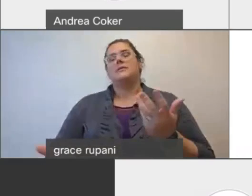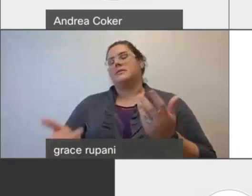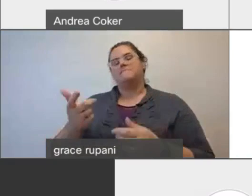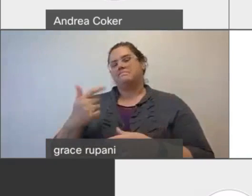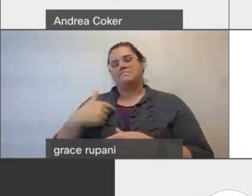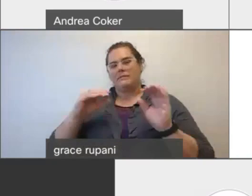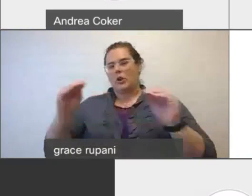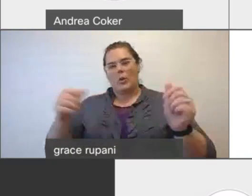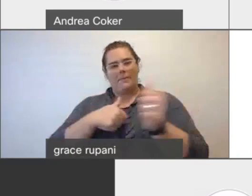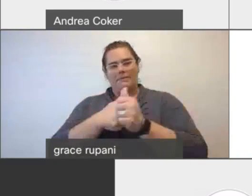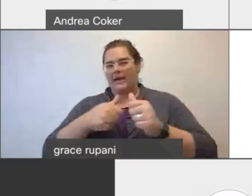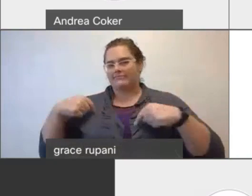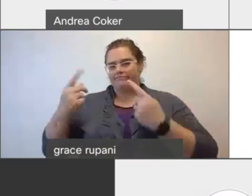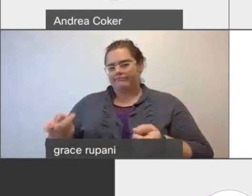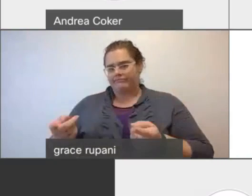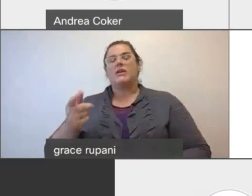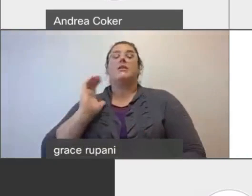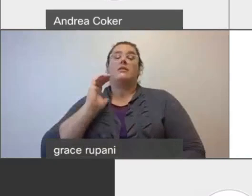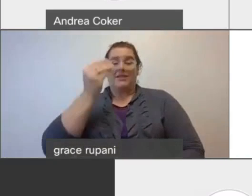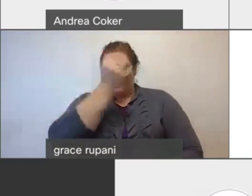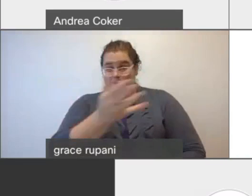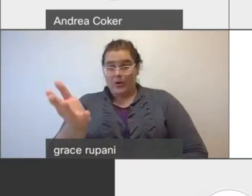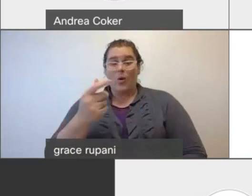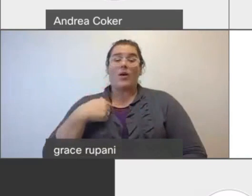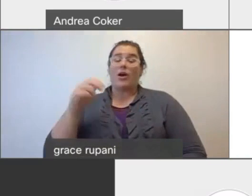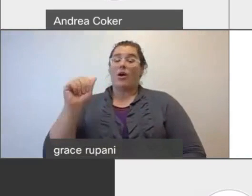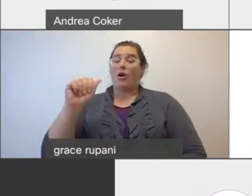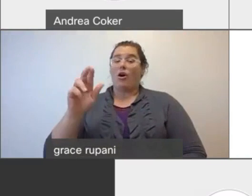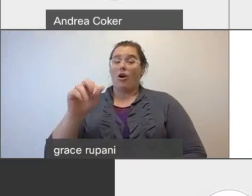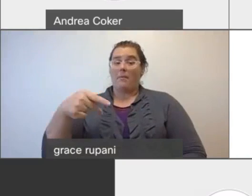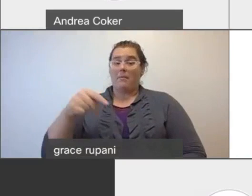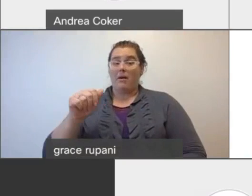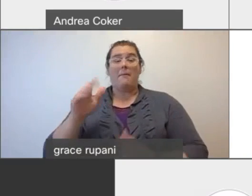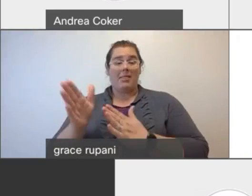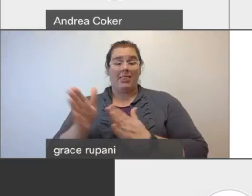we submitted our ARPA plan on July 12th.